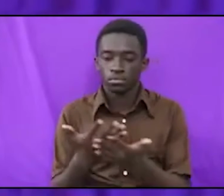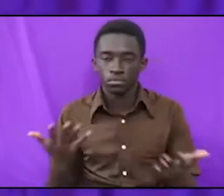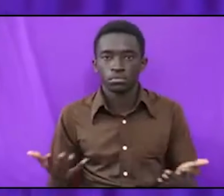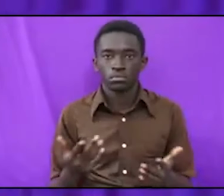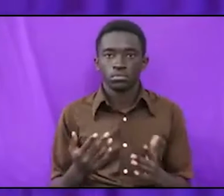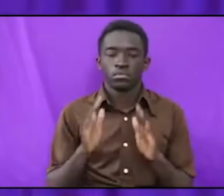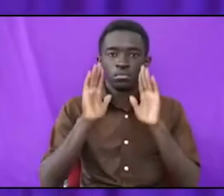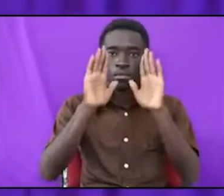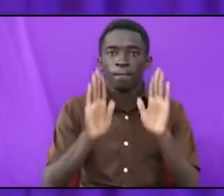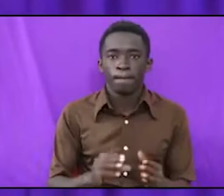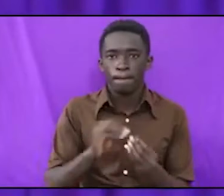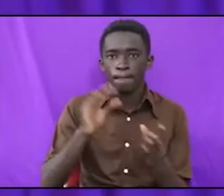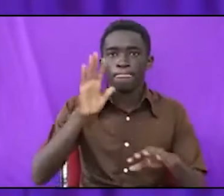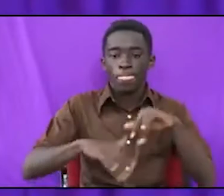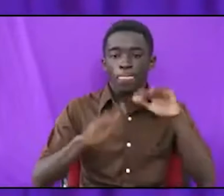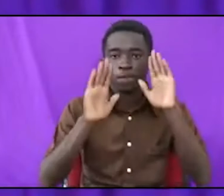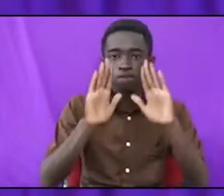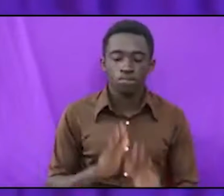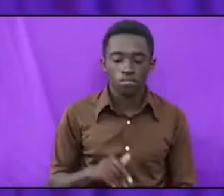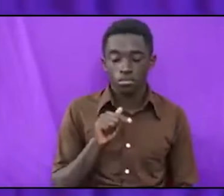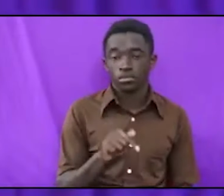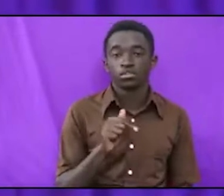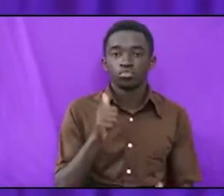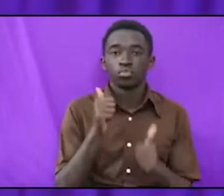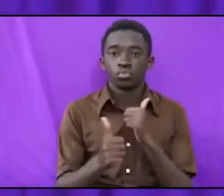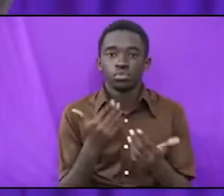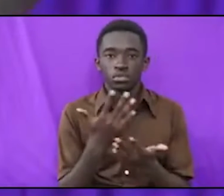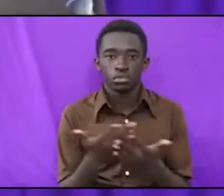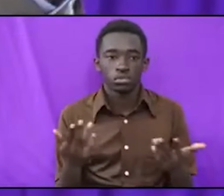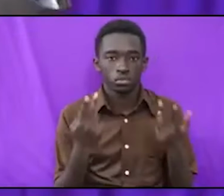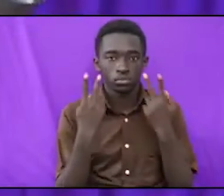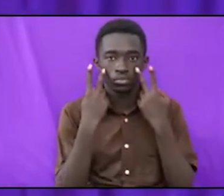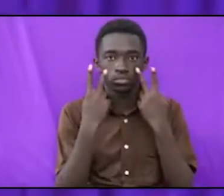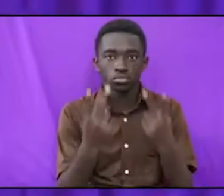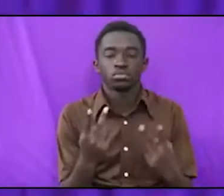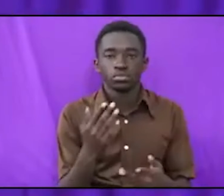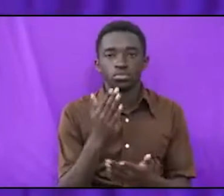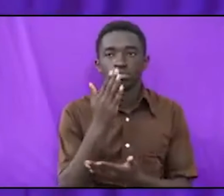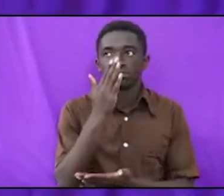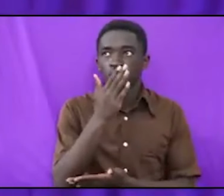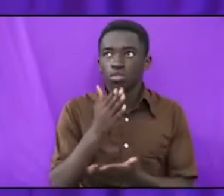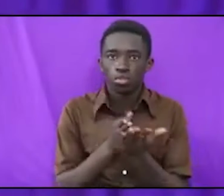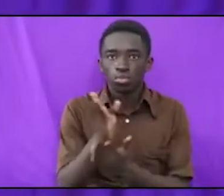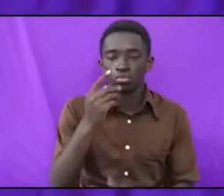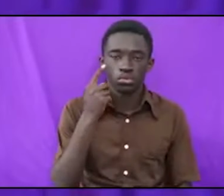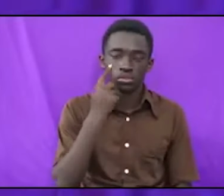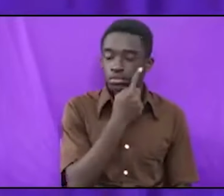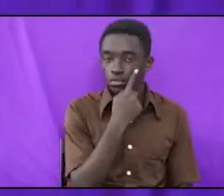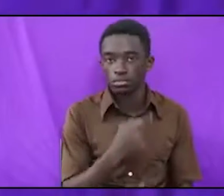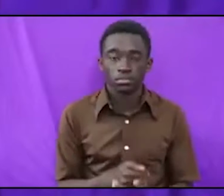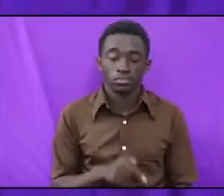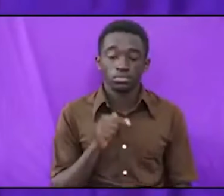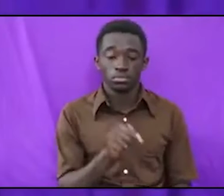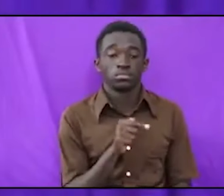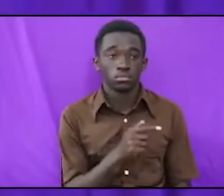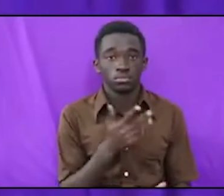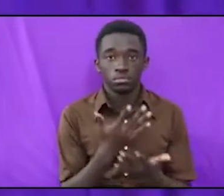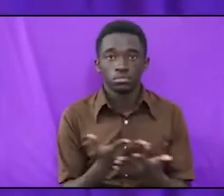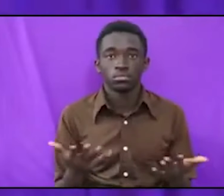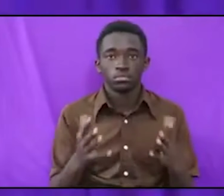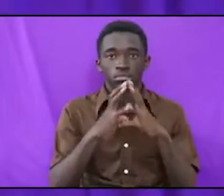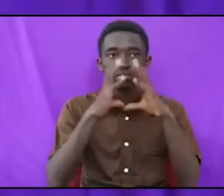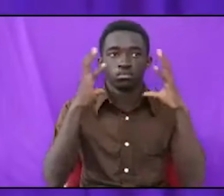significant than the things that we naturally see in our eyes. And so that is a great blessing.